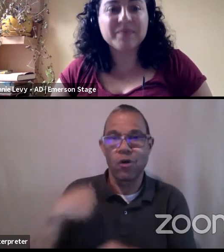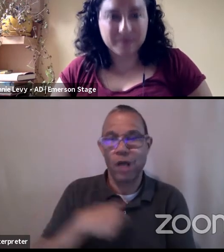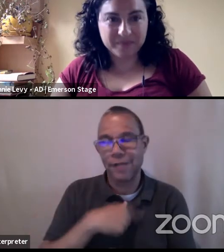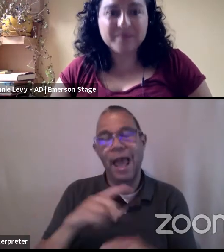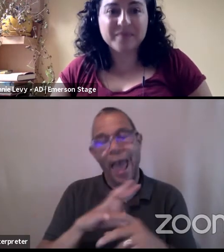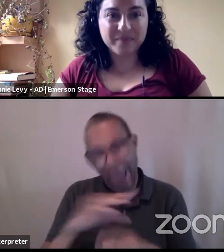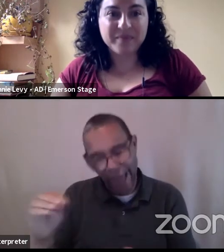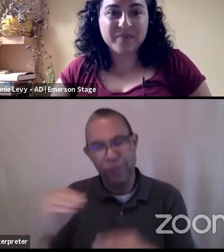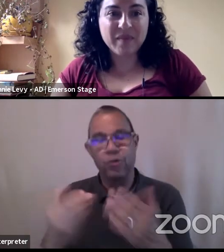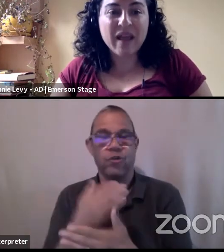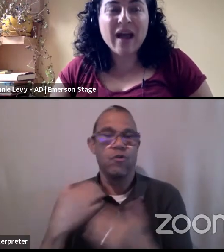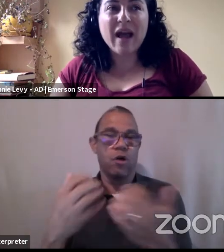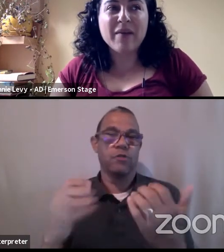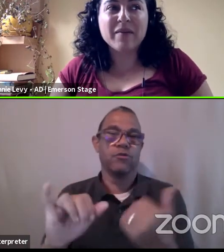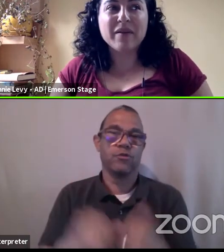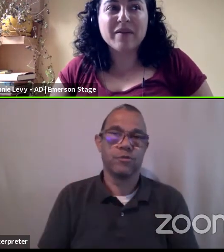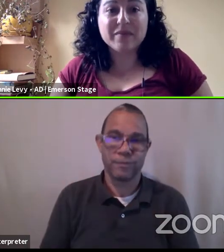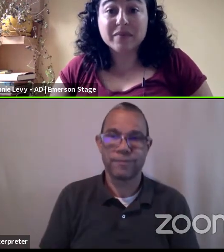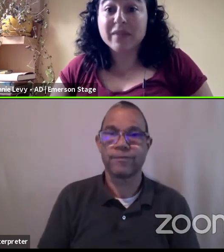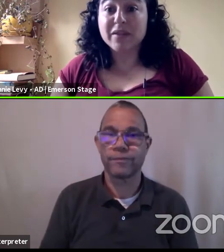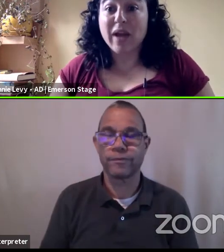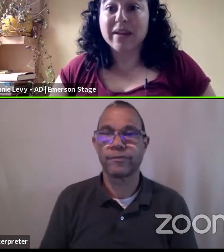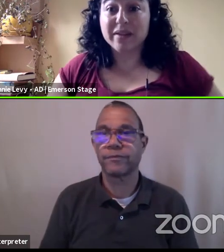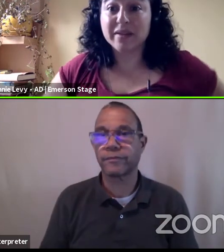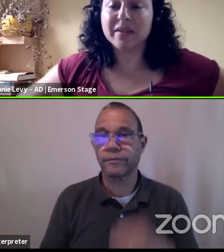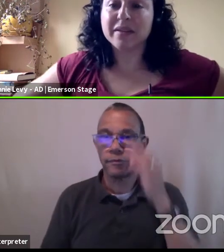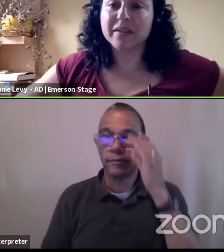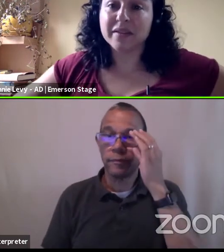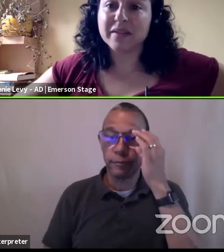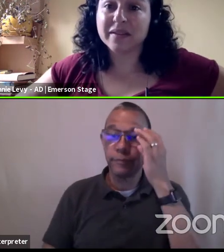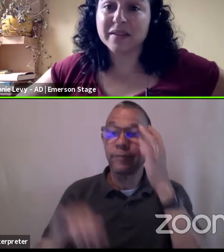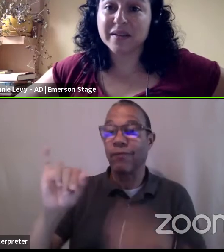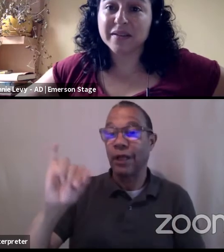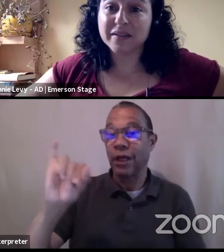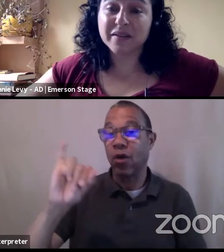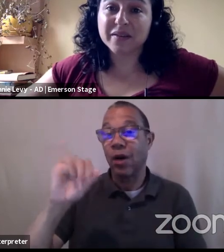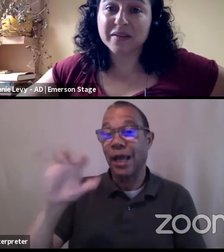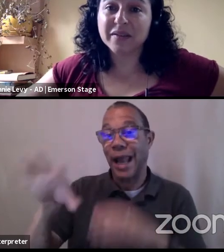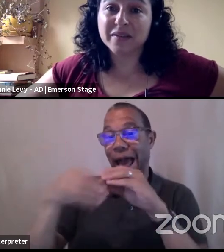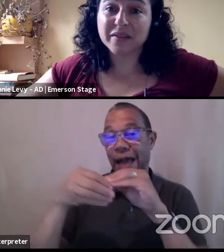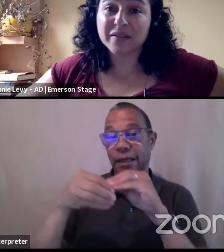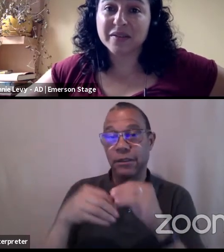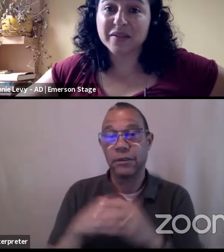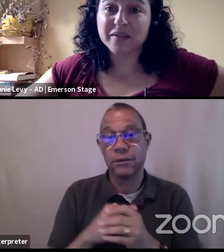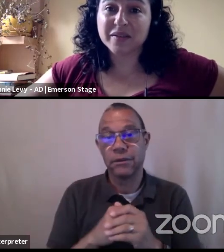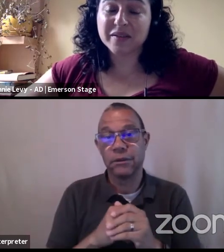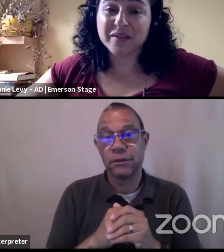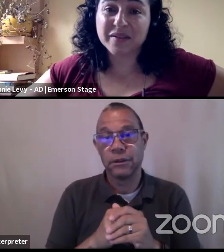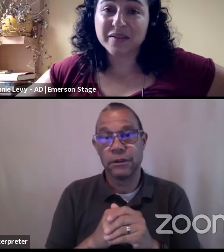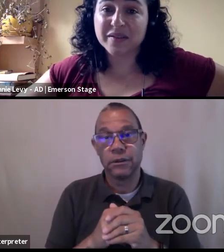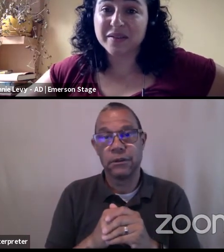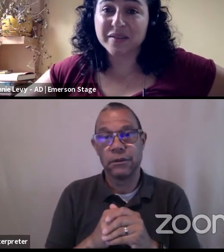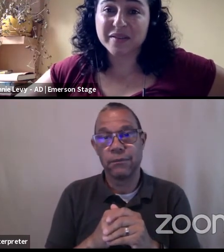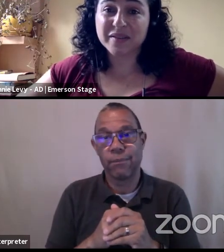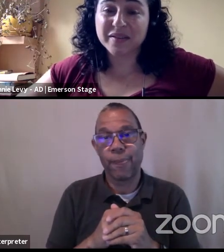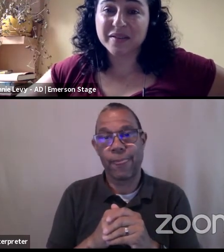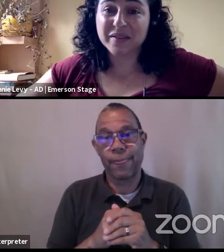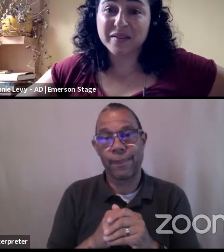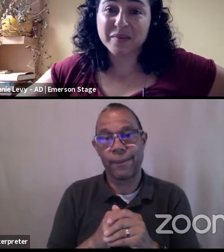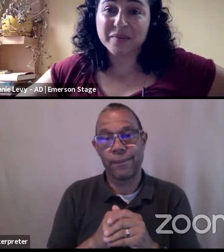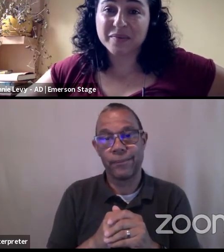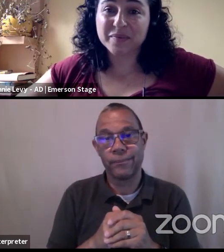for our audience. Can I just say, can I just say something? I think I just find it so incredibly, uh,